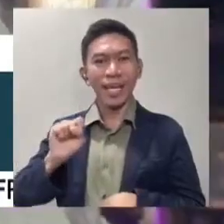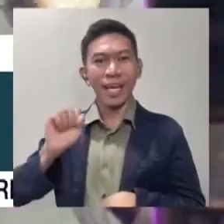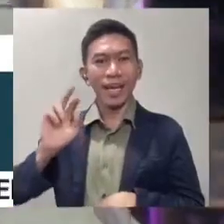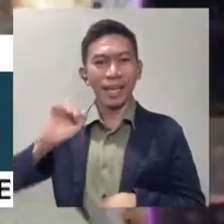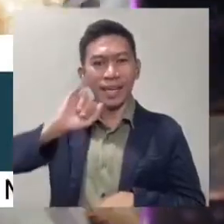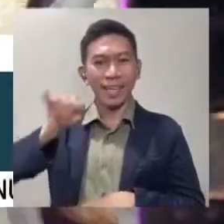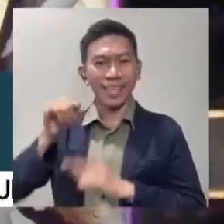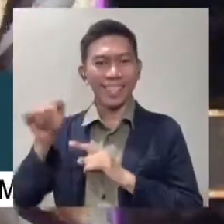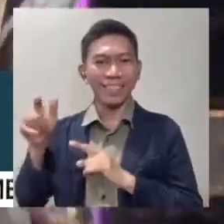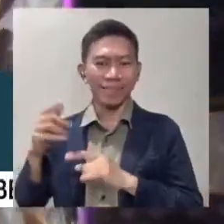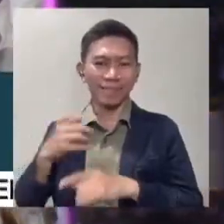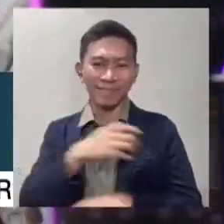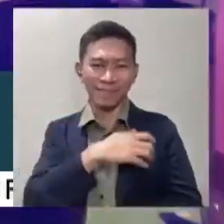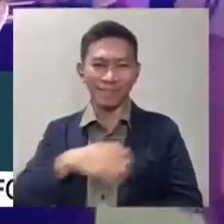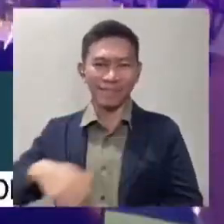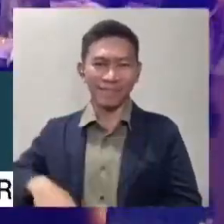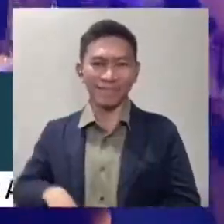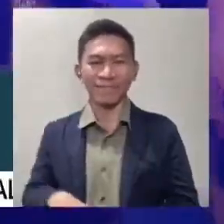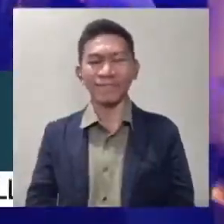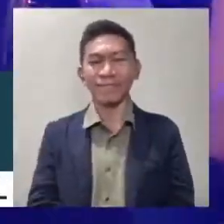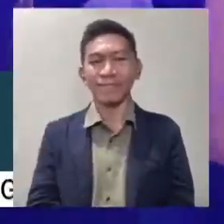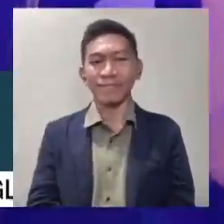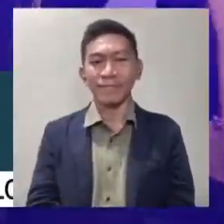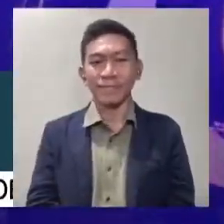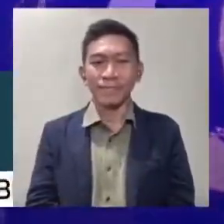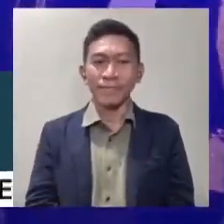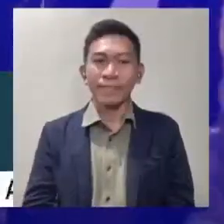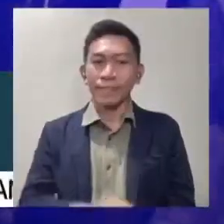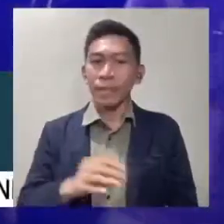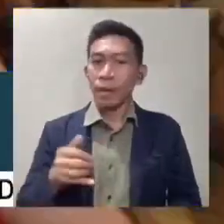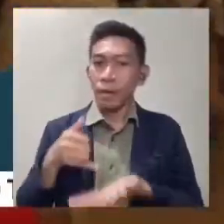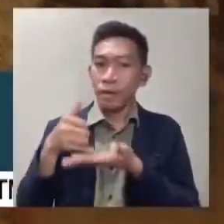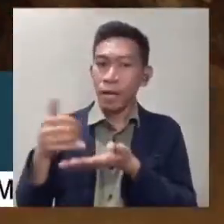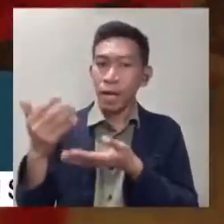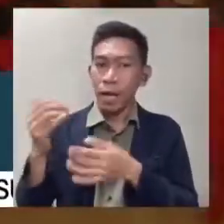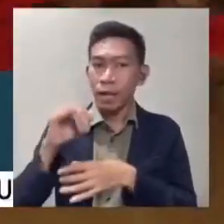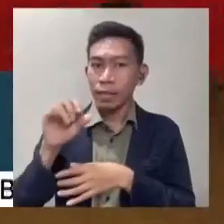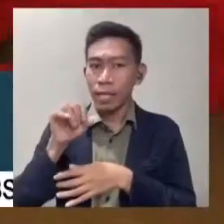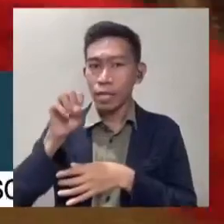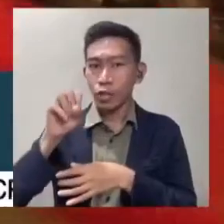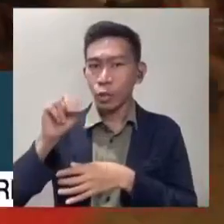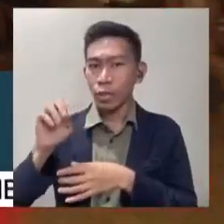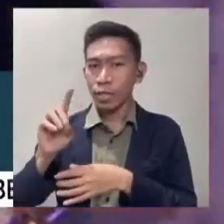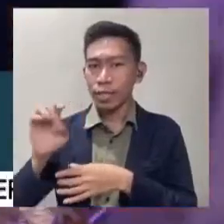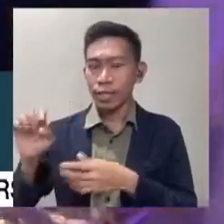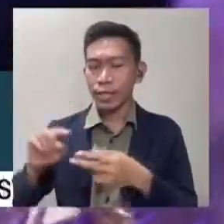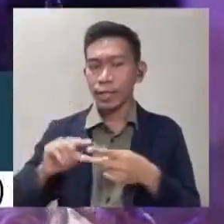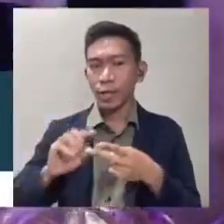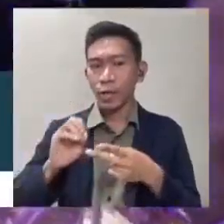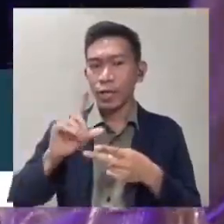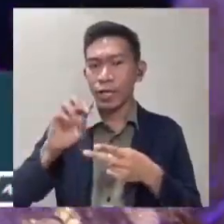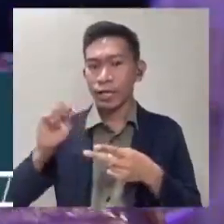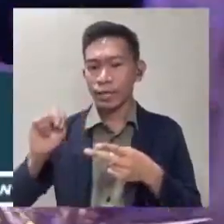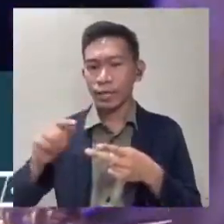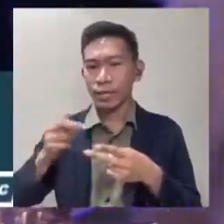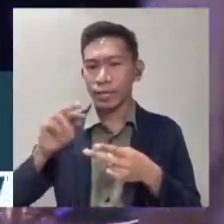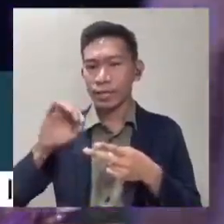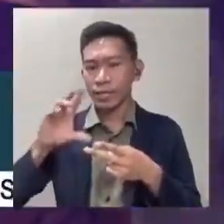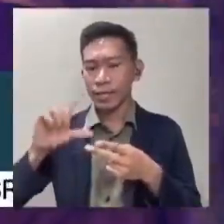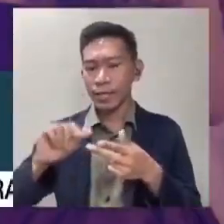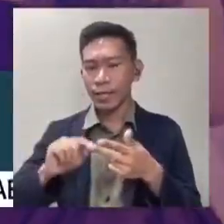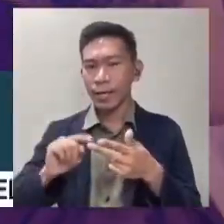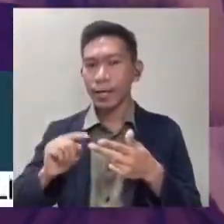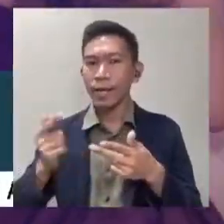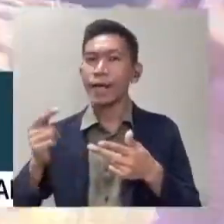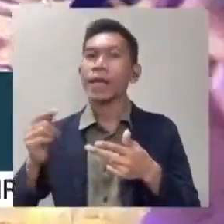Major. Among the best costume awardees are singer Jason D, Colleen Garcia, and artist Micheline Sihuko.